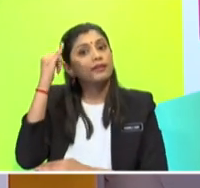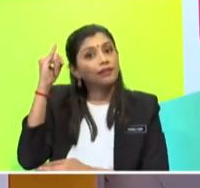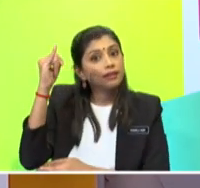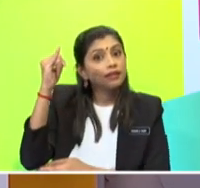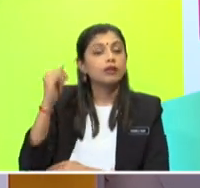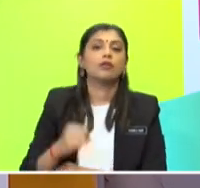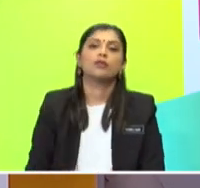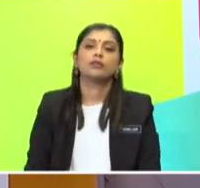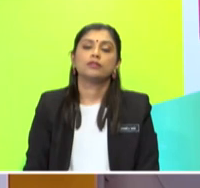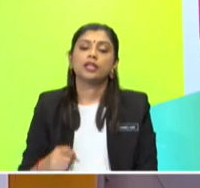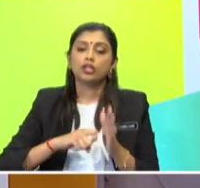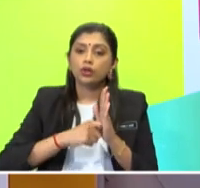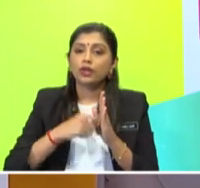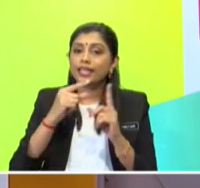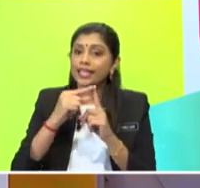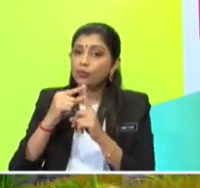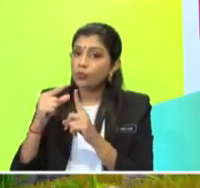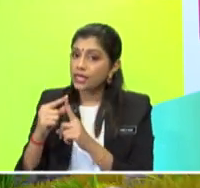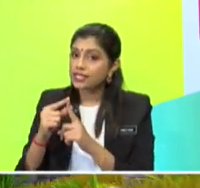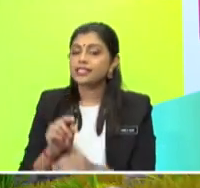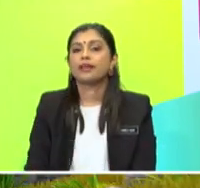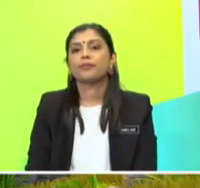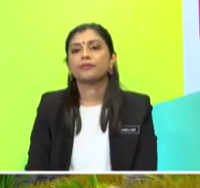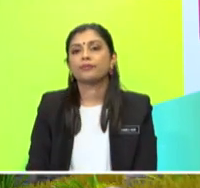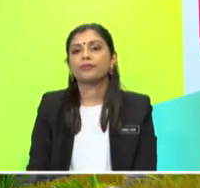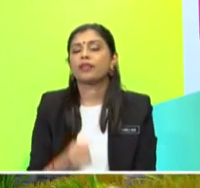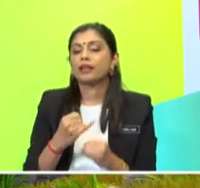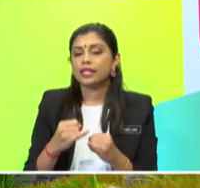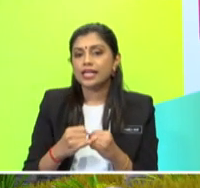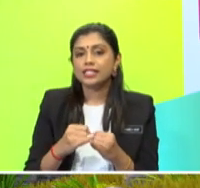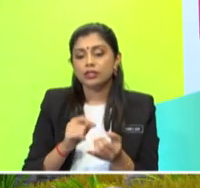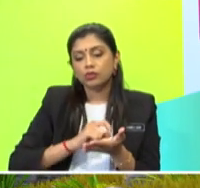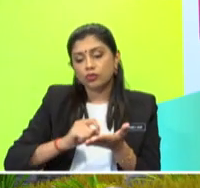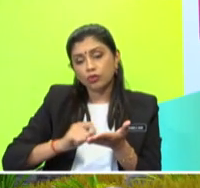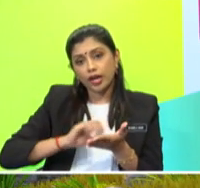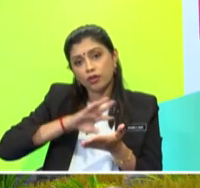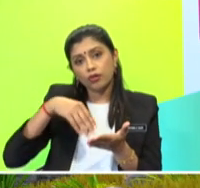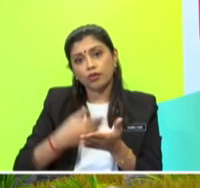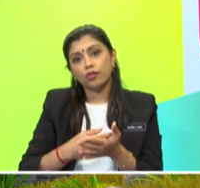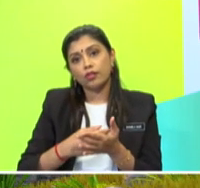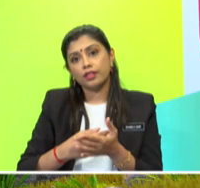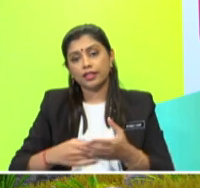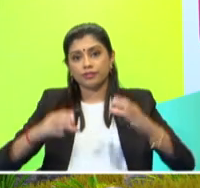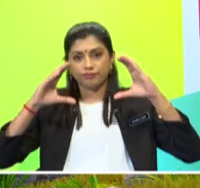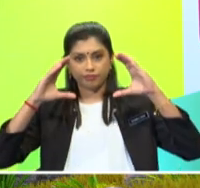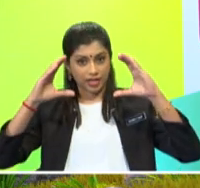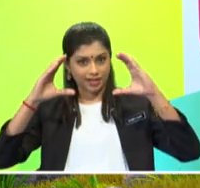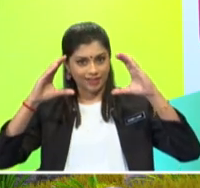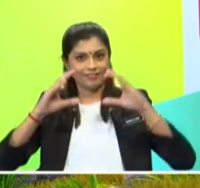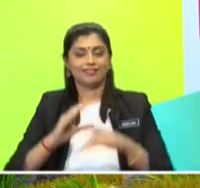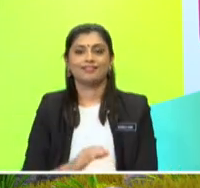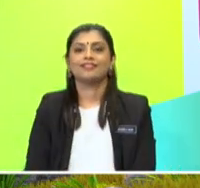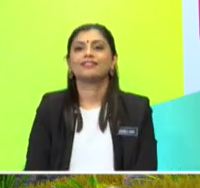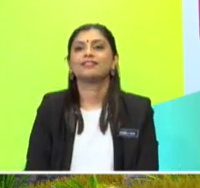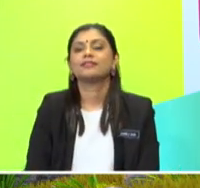colors. And later, we are going to make them construct their sentences. And voila, we will see the beauty of